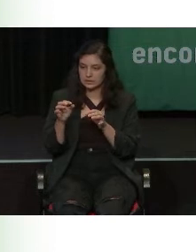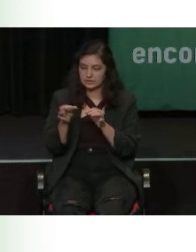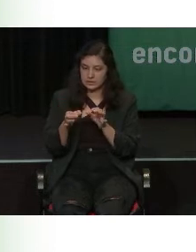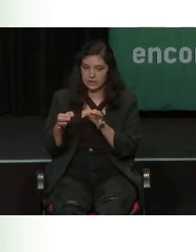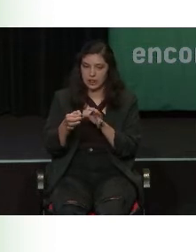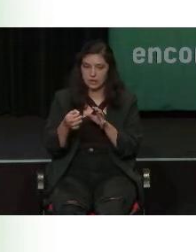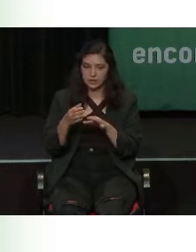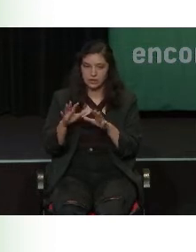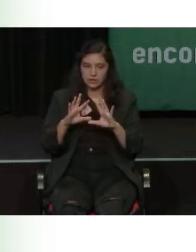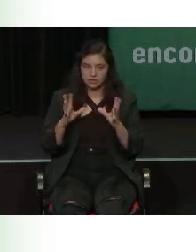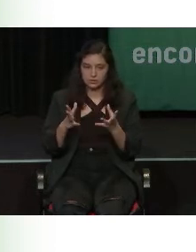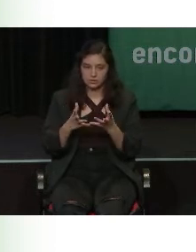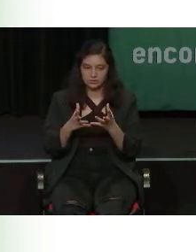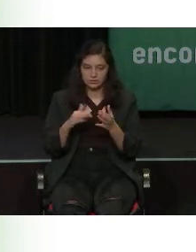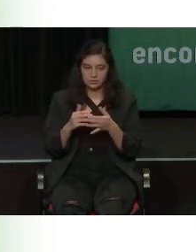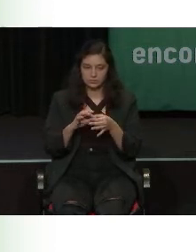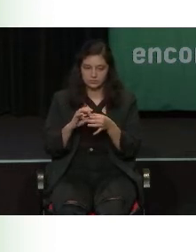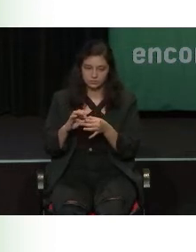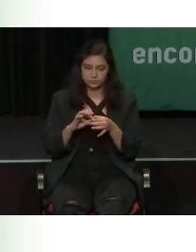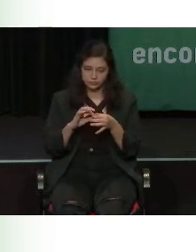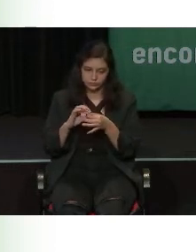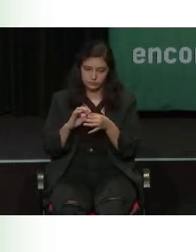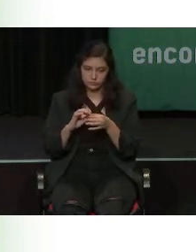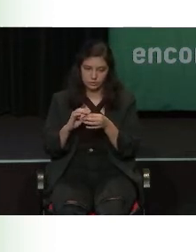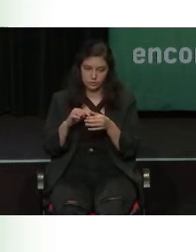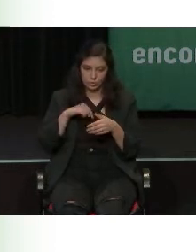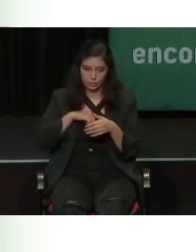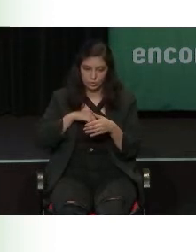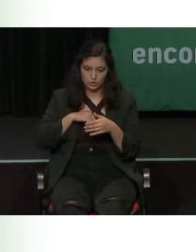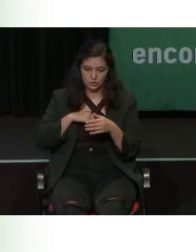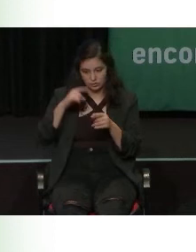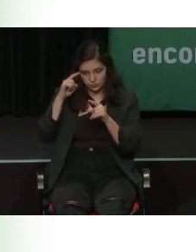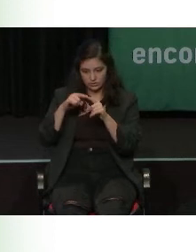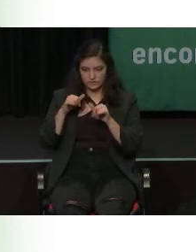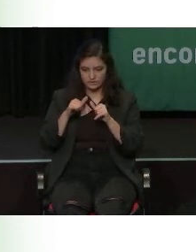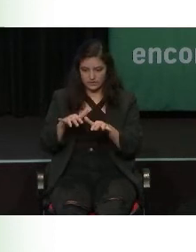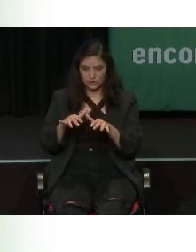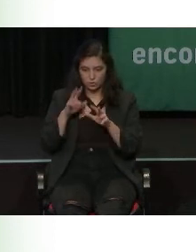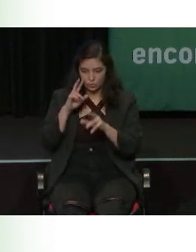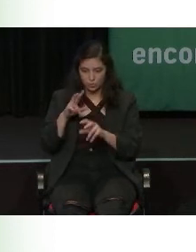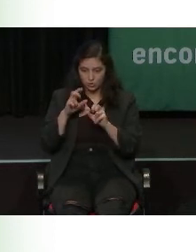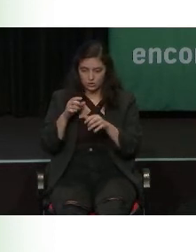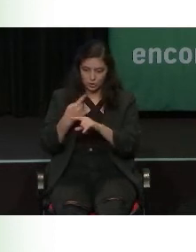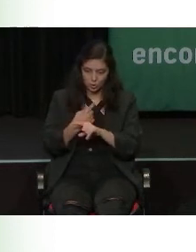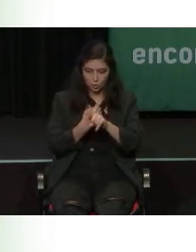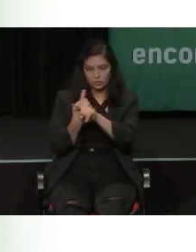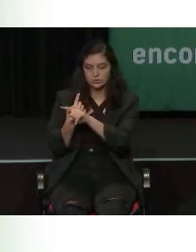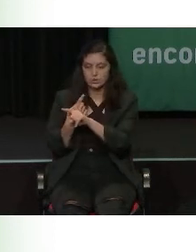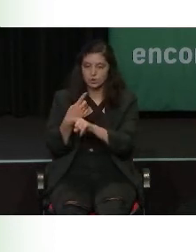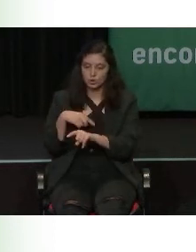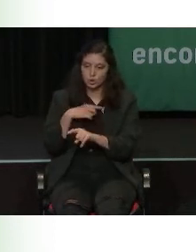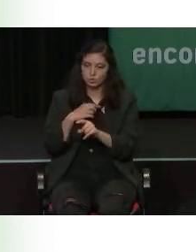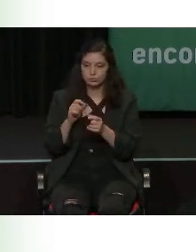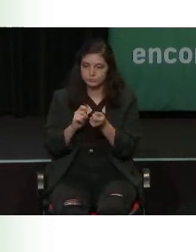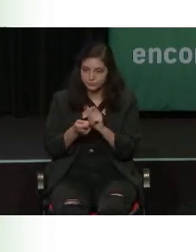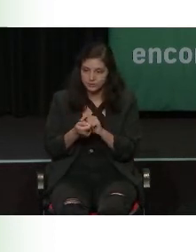in the periphery patrolling our organism to find infections and tumors and so on, we have a